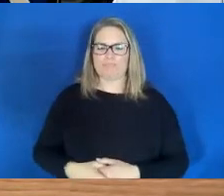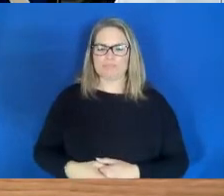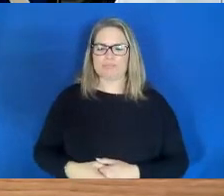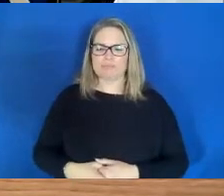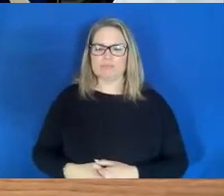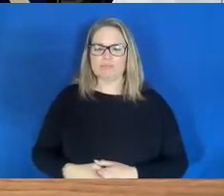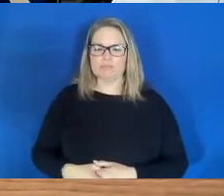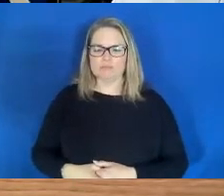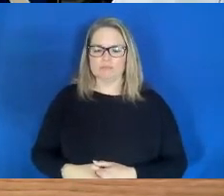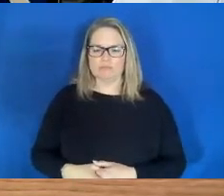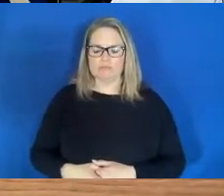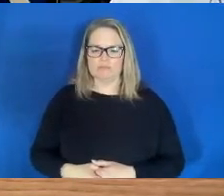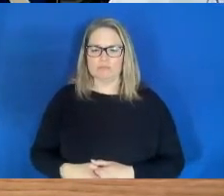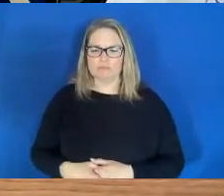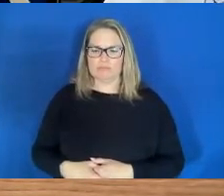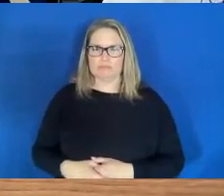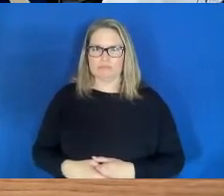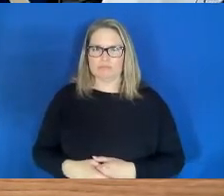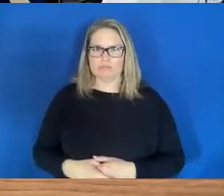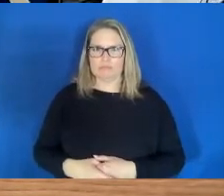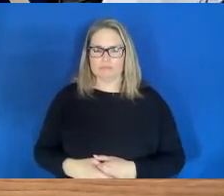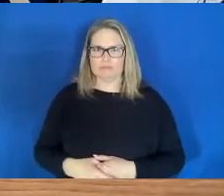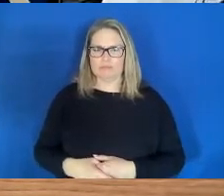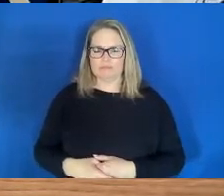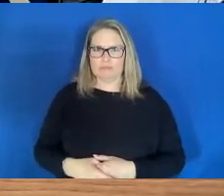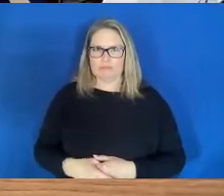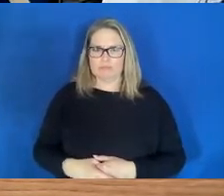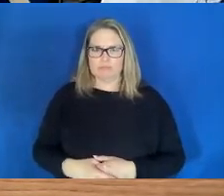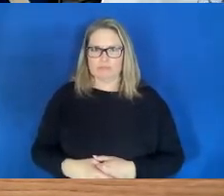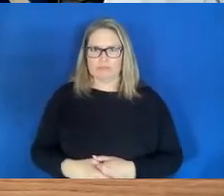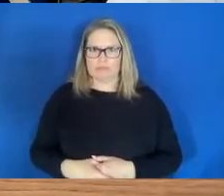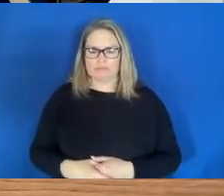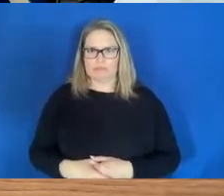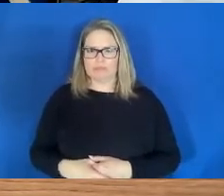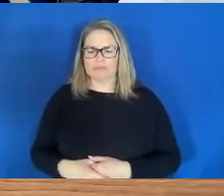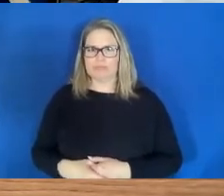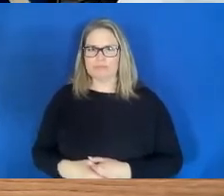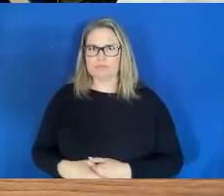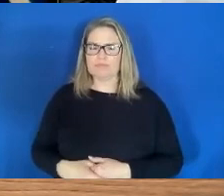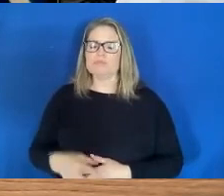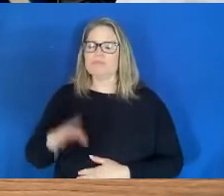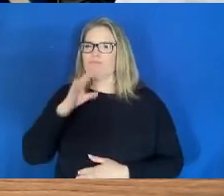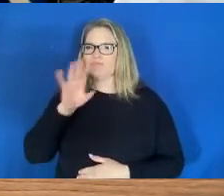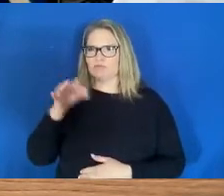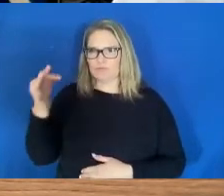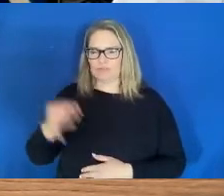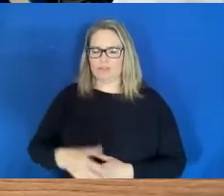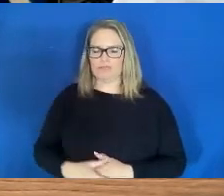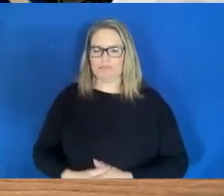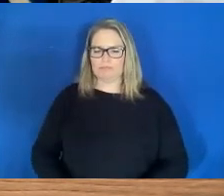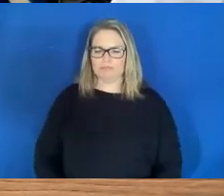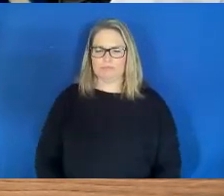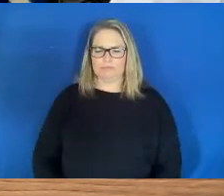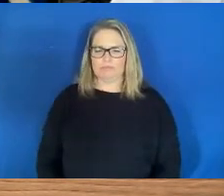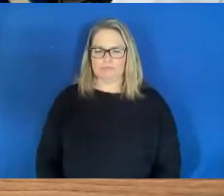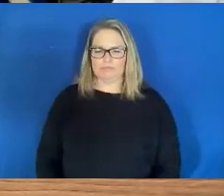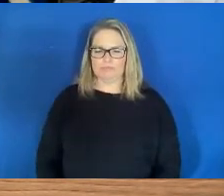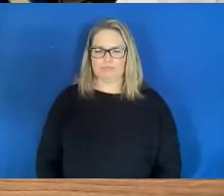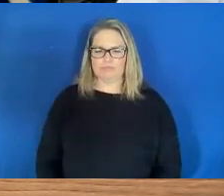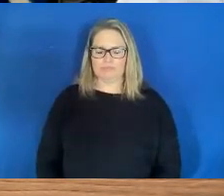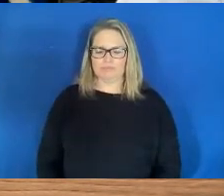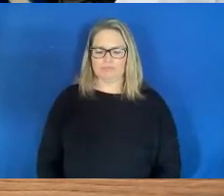going to present the meteorological conditions in the beginning of this winter and the situation at the present time